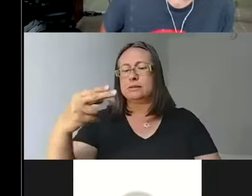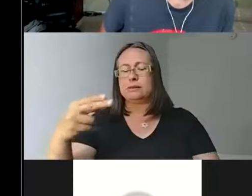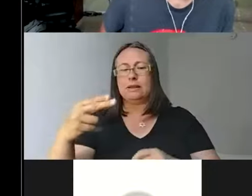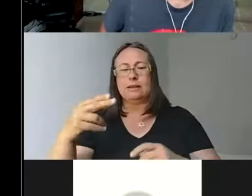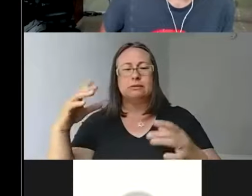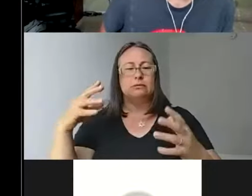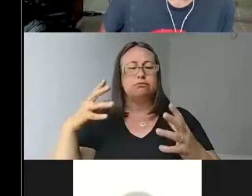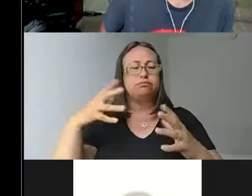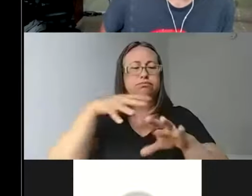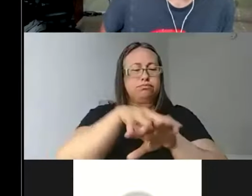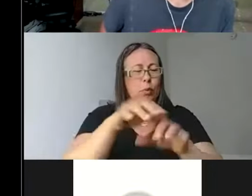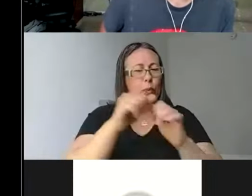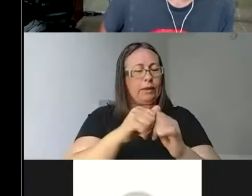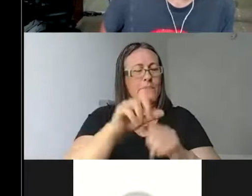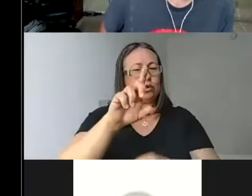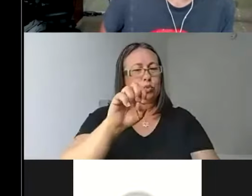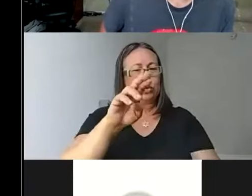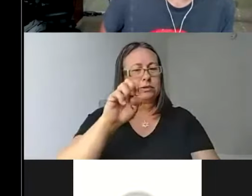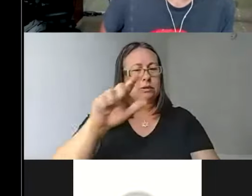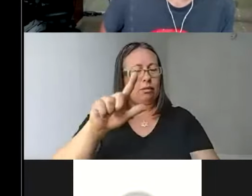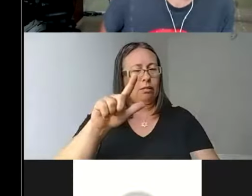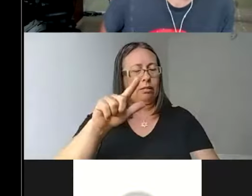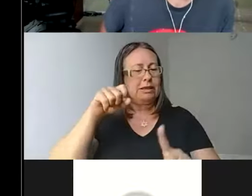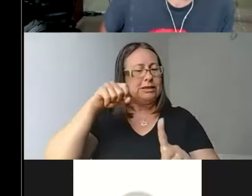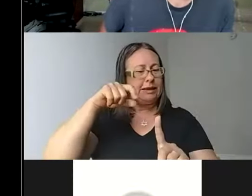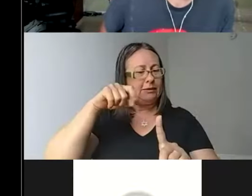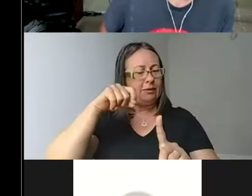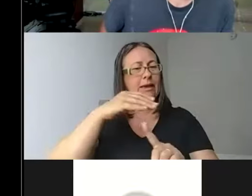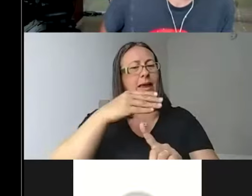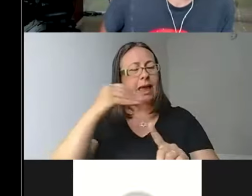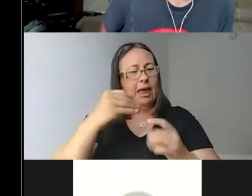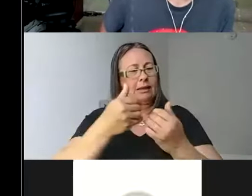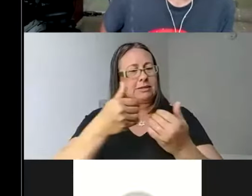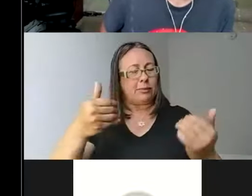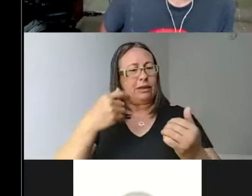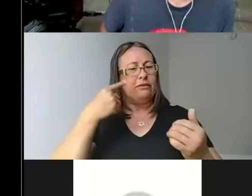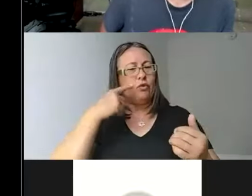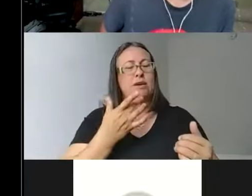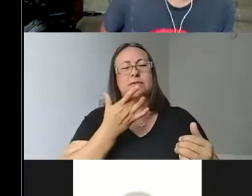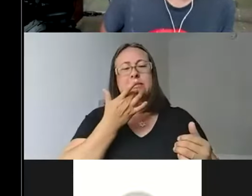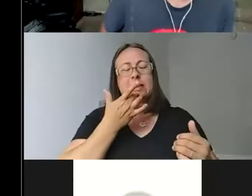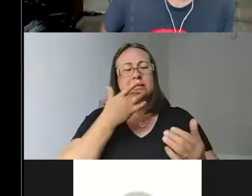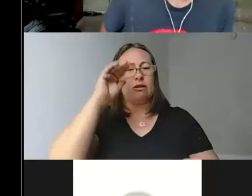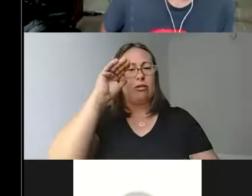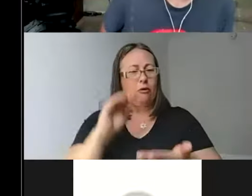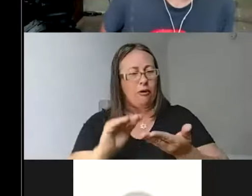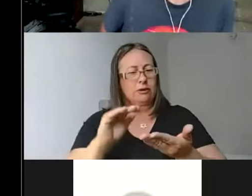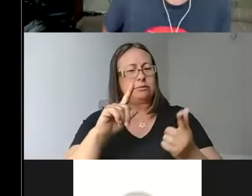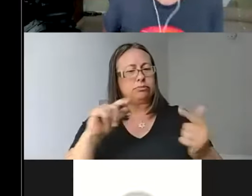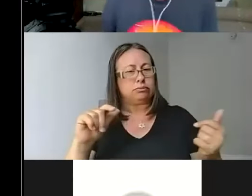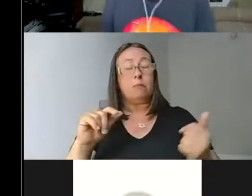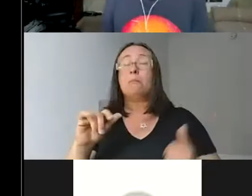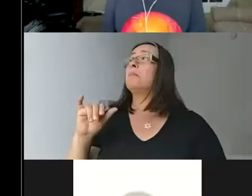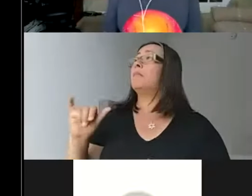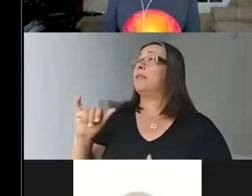dorsal neural signaling separately, as well as the sense of taste loss that we went over with the seminar with Dr. Barlow. Yeah, that's